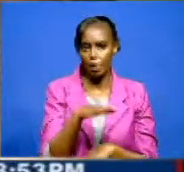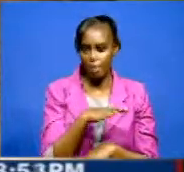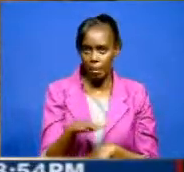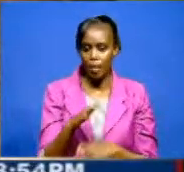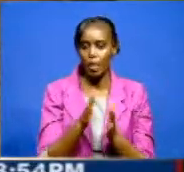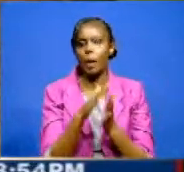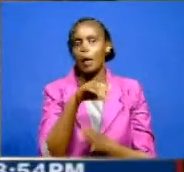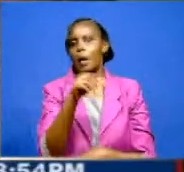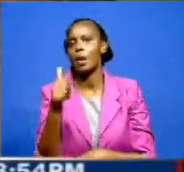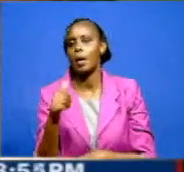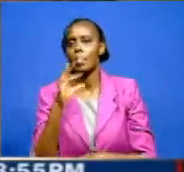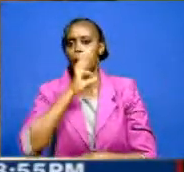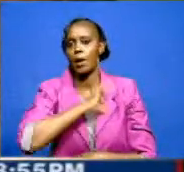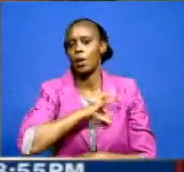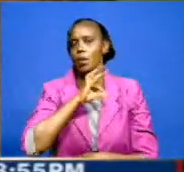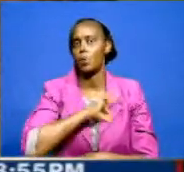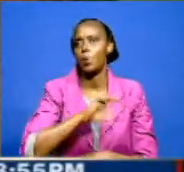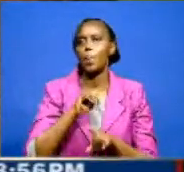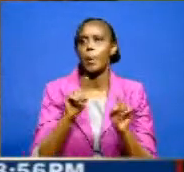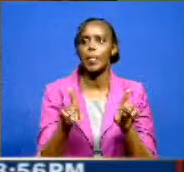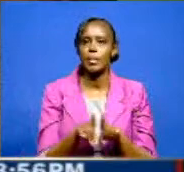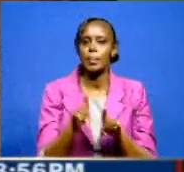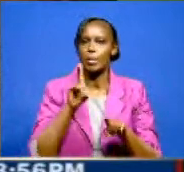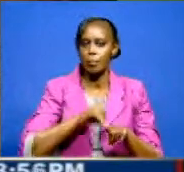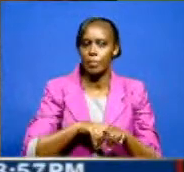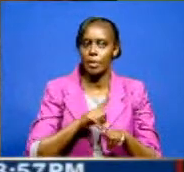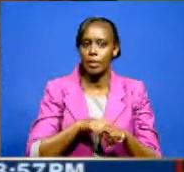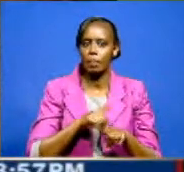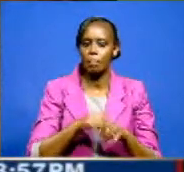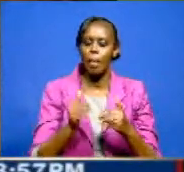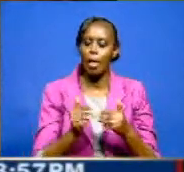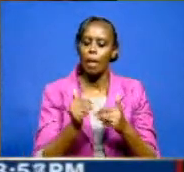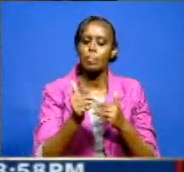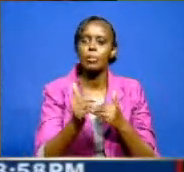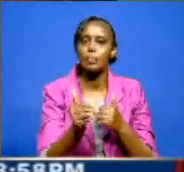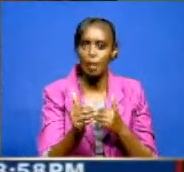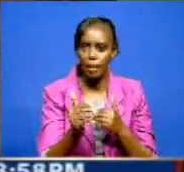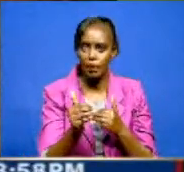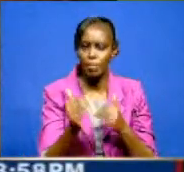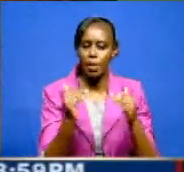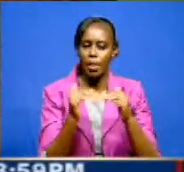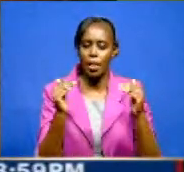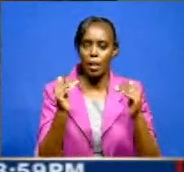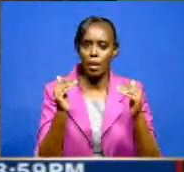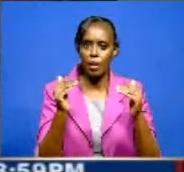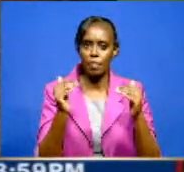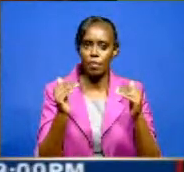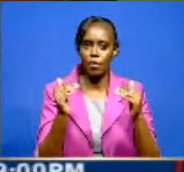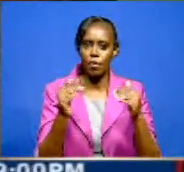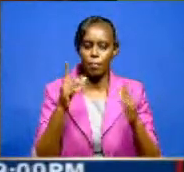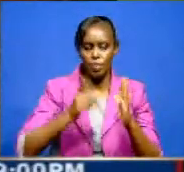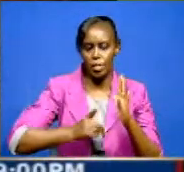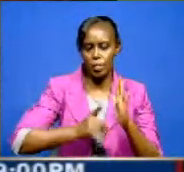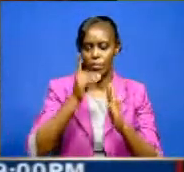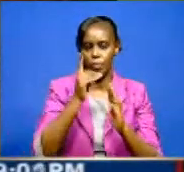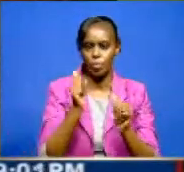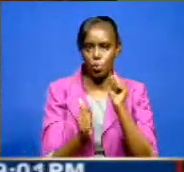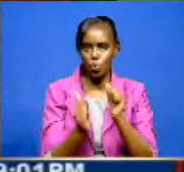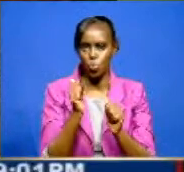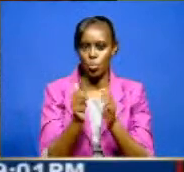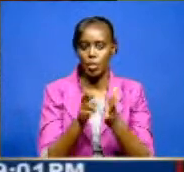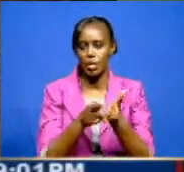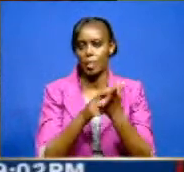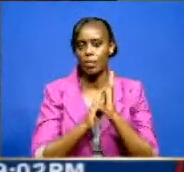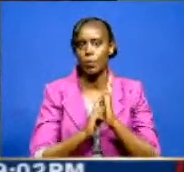other allowances, but also must extend to the level of the infrastructure and development that is